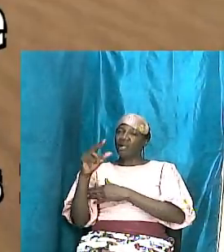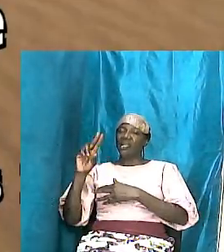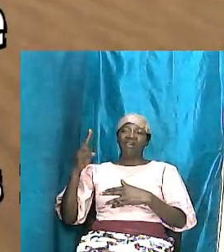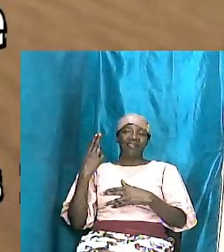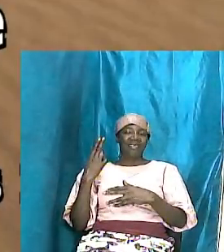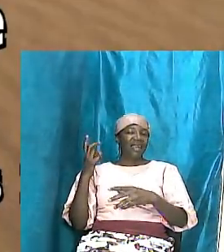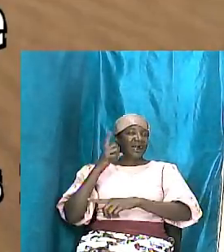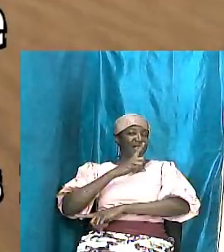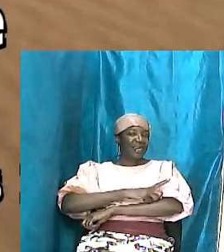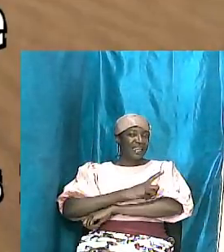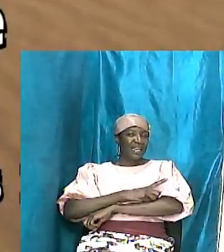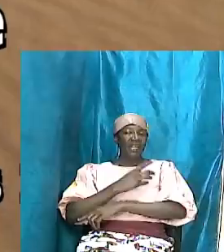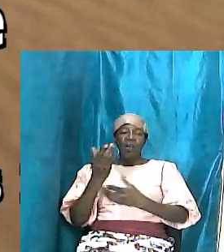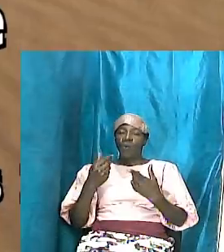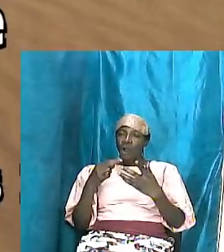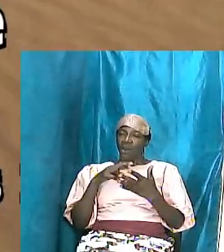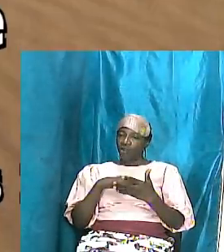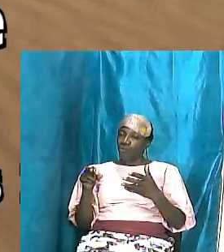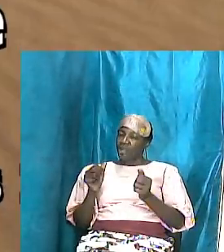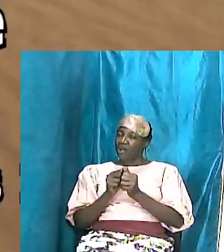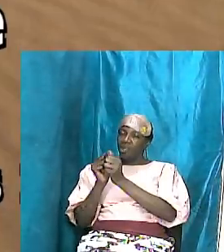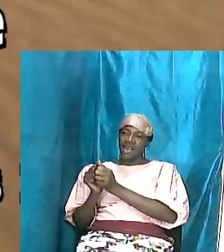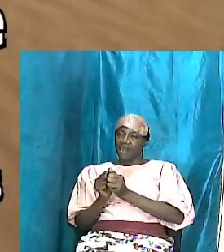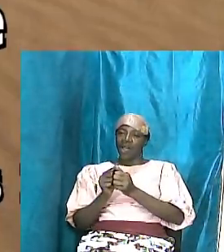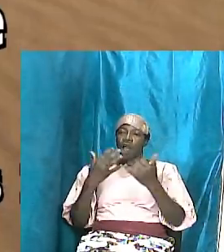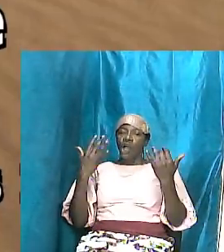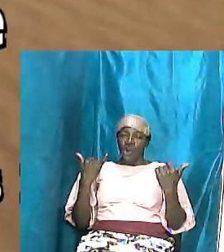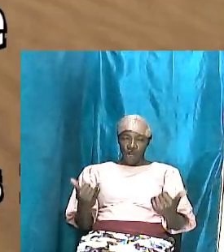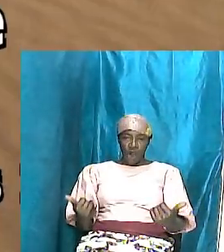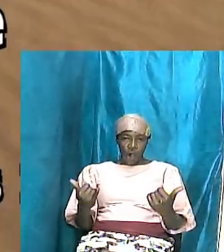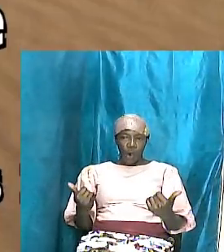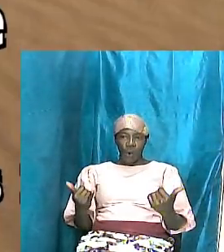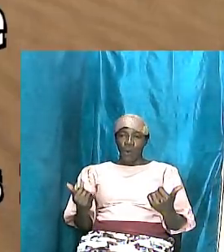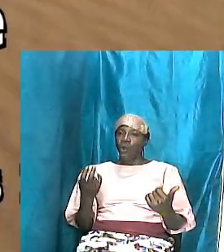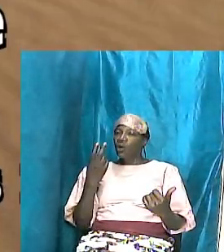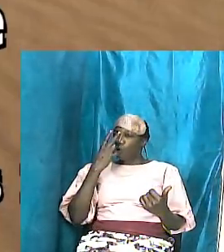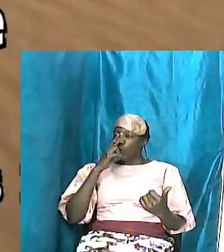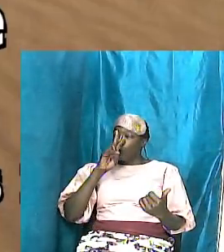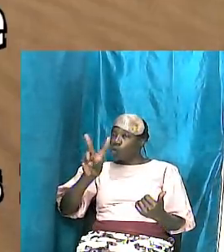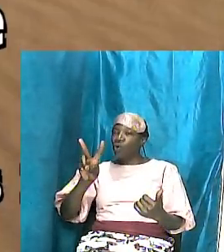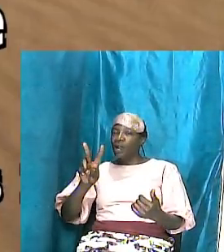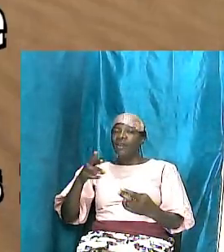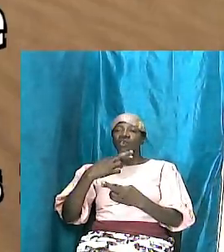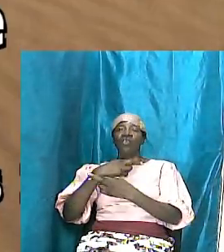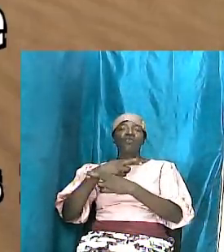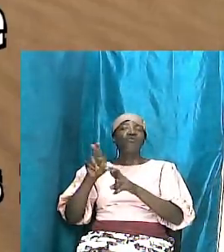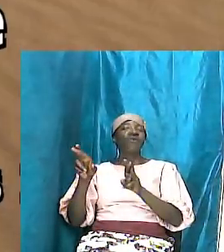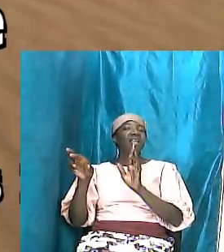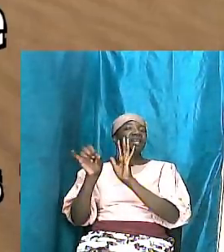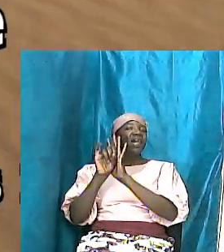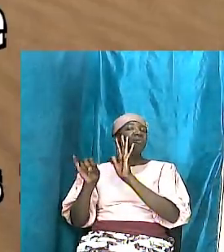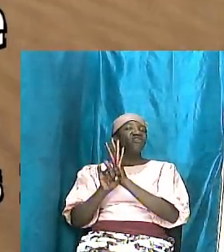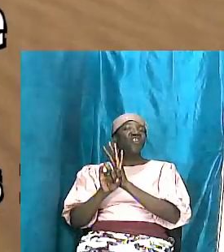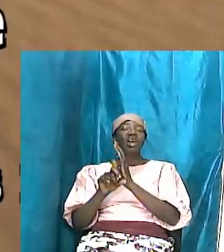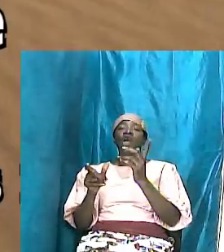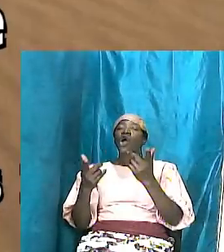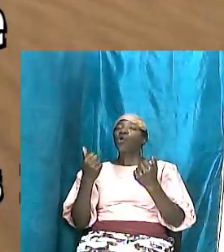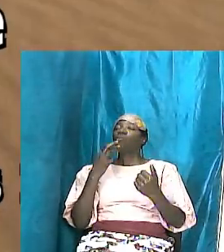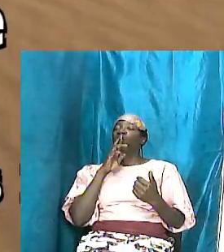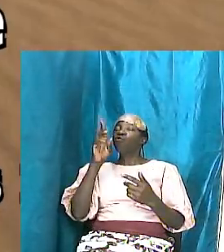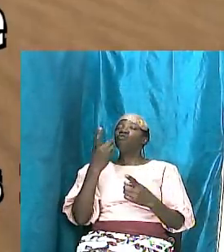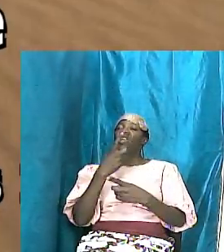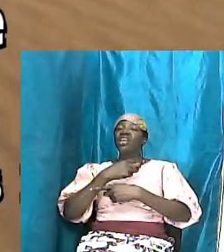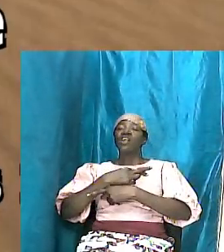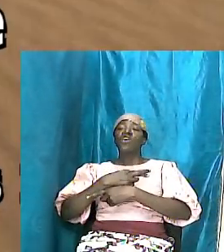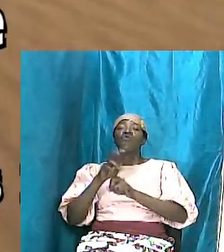us to read together, to look now. That was creation. I want us to look at redemption. But before we come to the real redemption